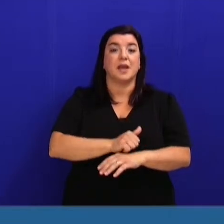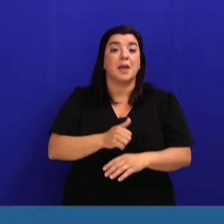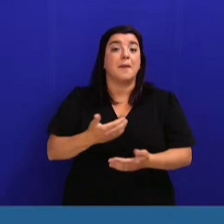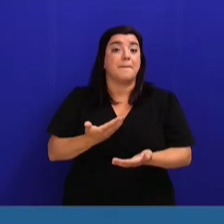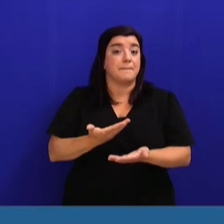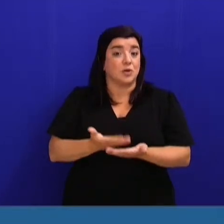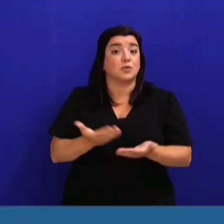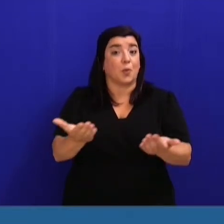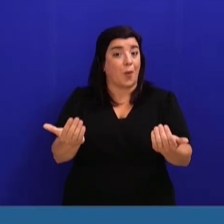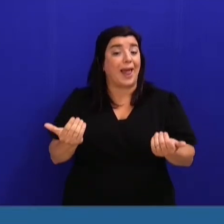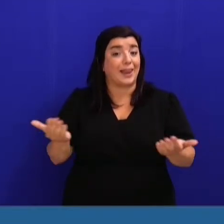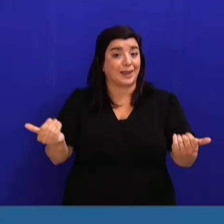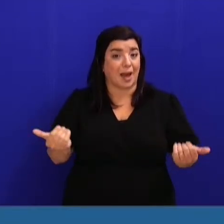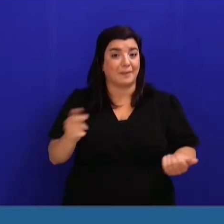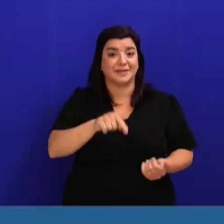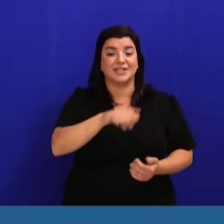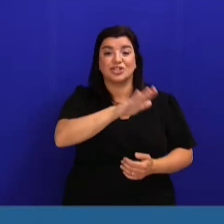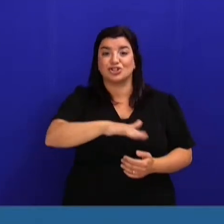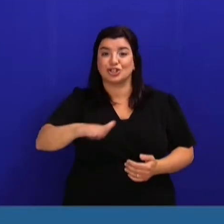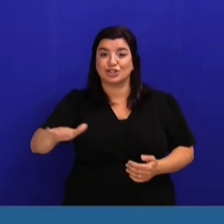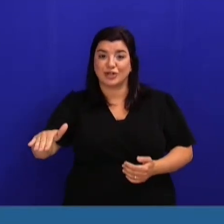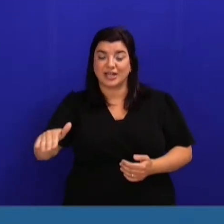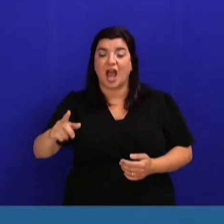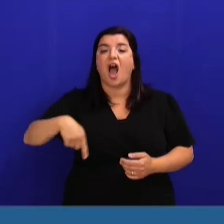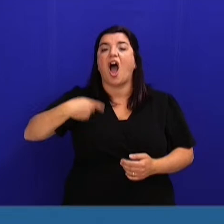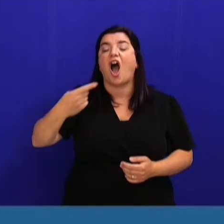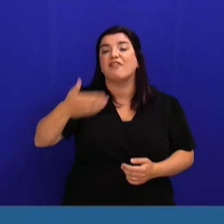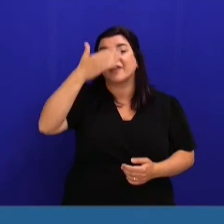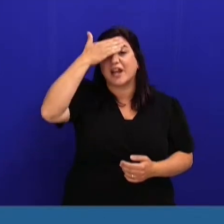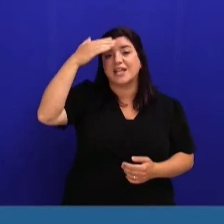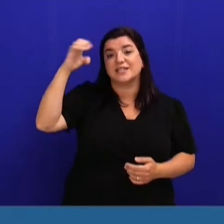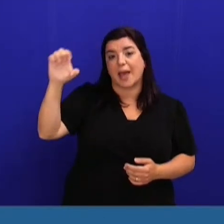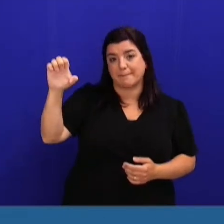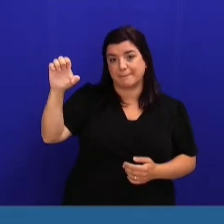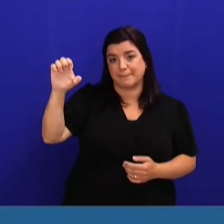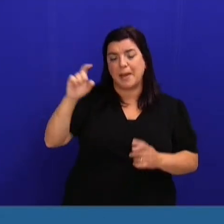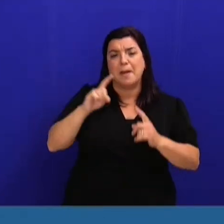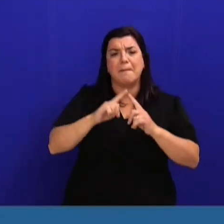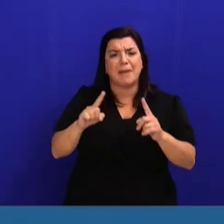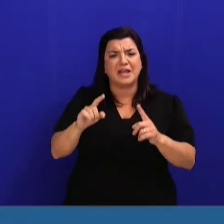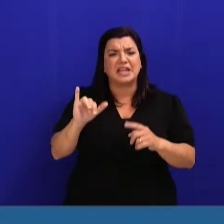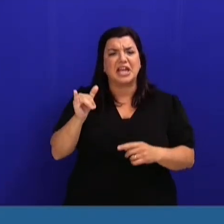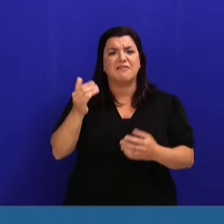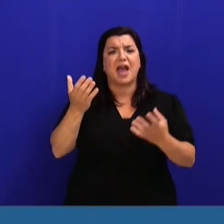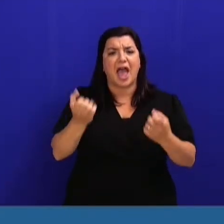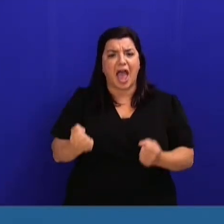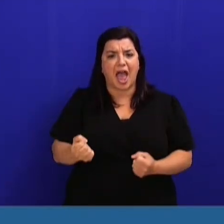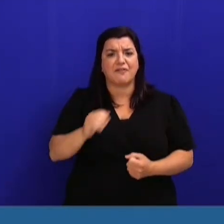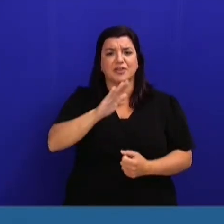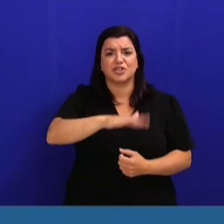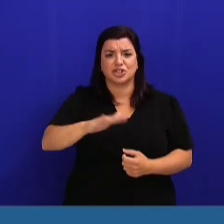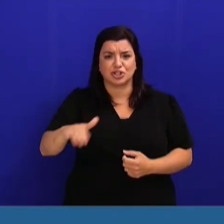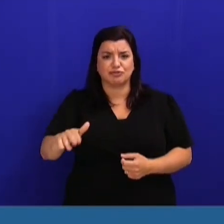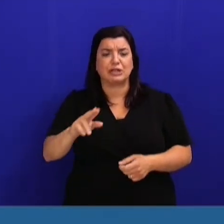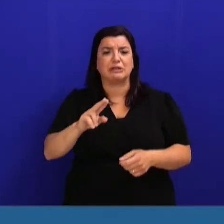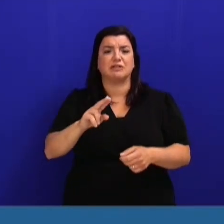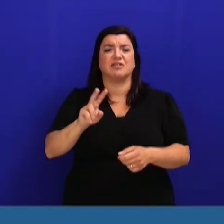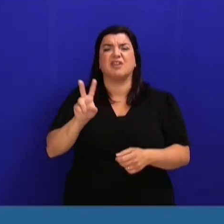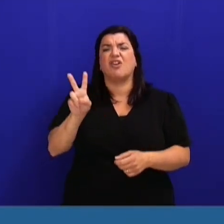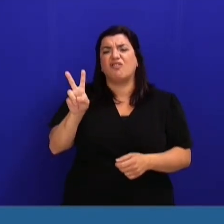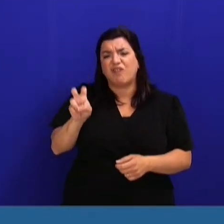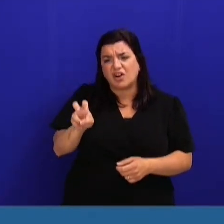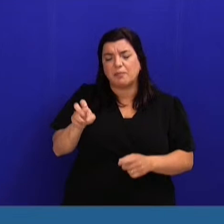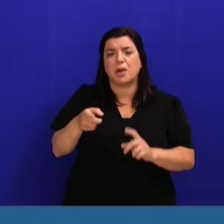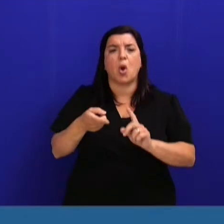to offer the vaccination after the examinations. However, if we have adolescents who are either vulnerable or your parents would like